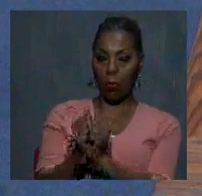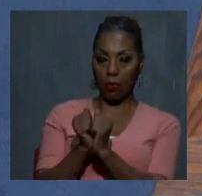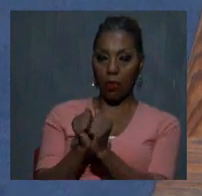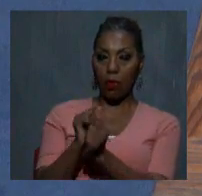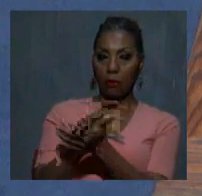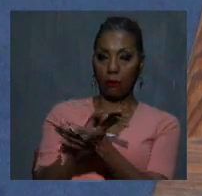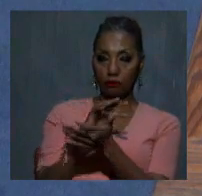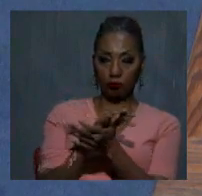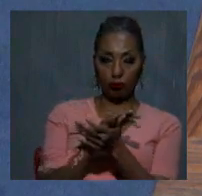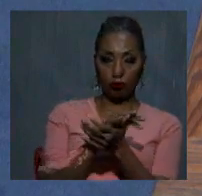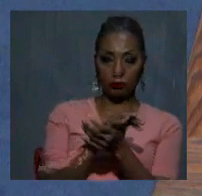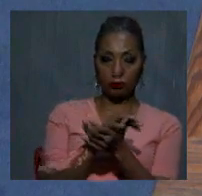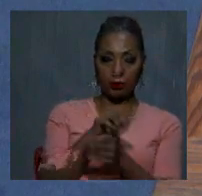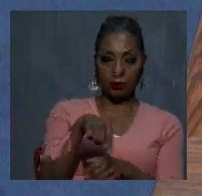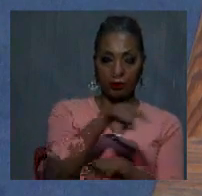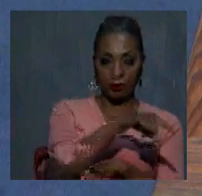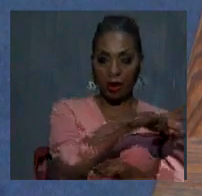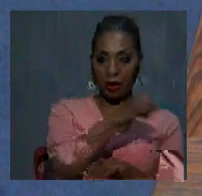the schools